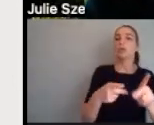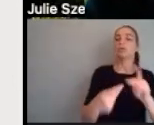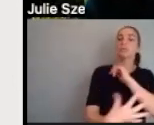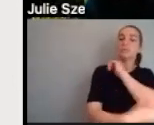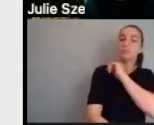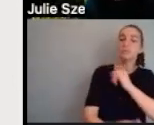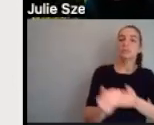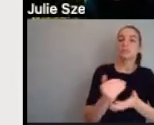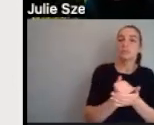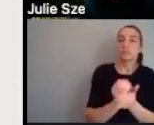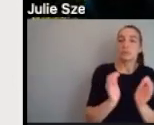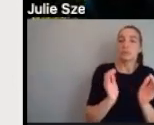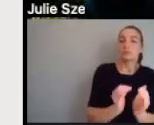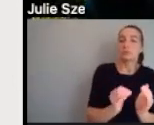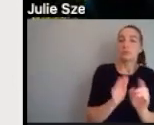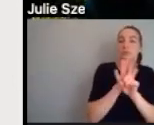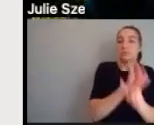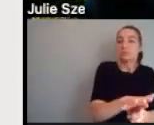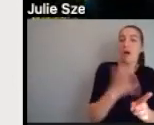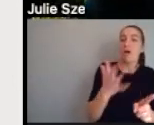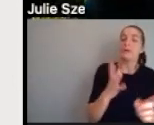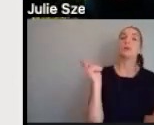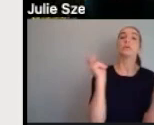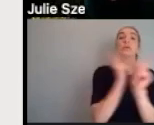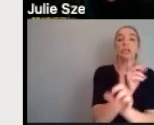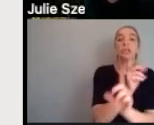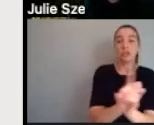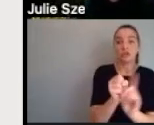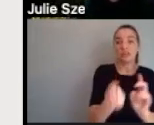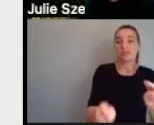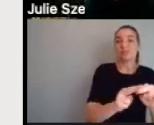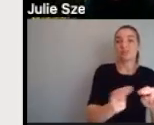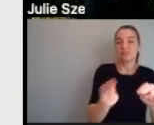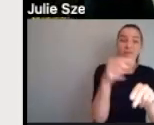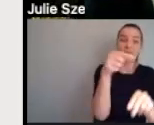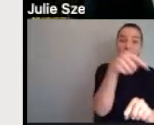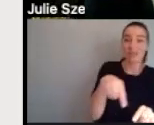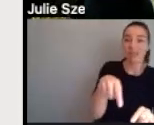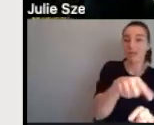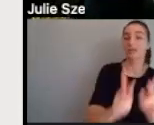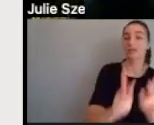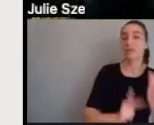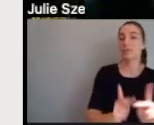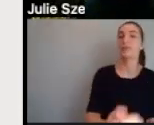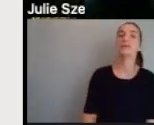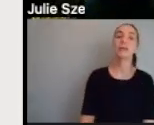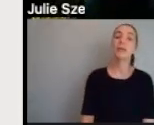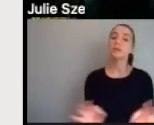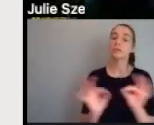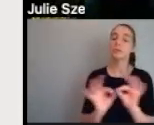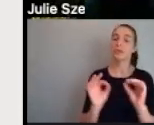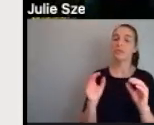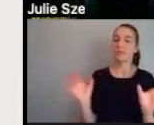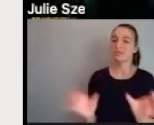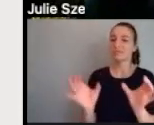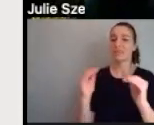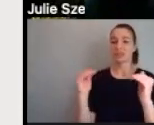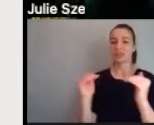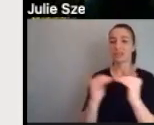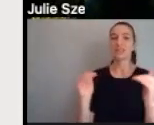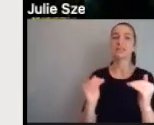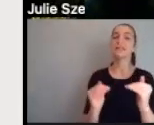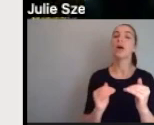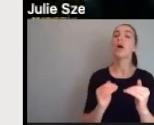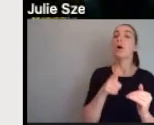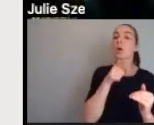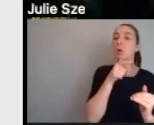Where justice movements matter is in rejecting the naturalization of disproportionate harm, whether that's climate or COVID, and